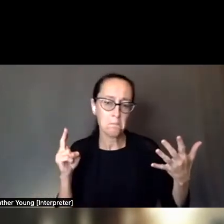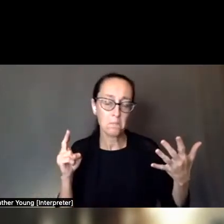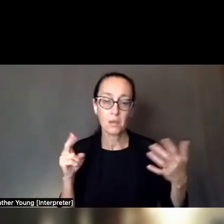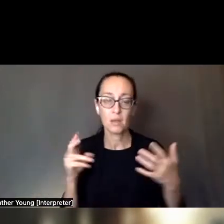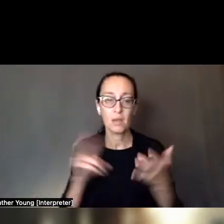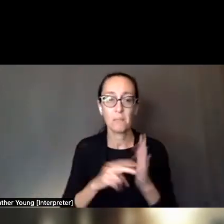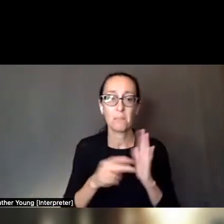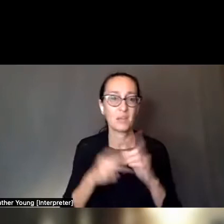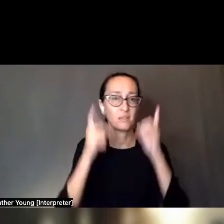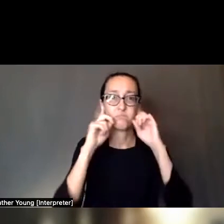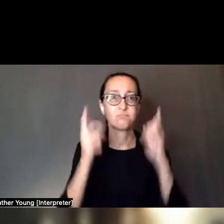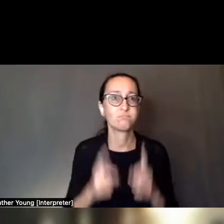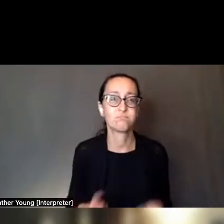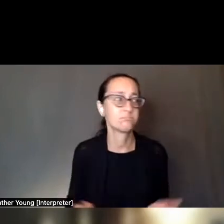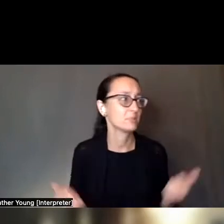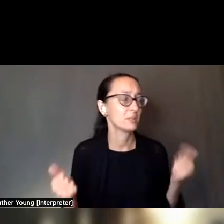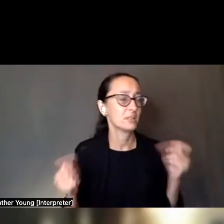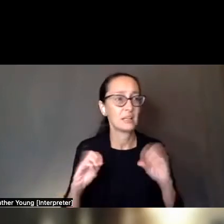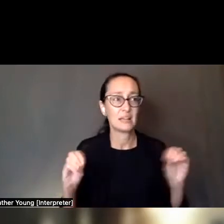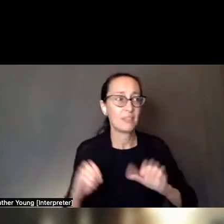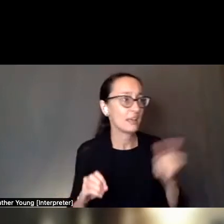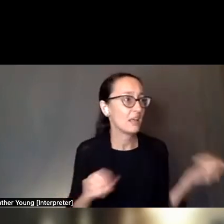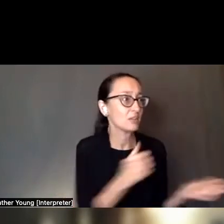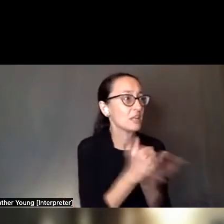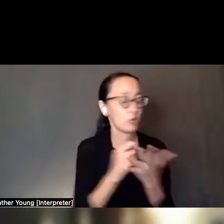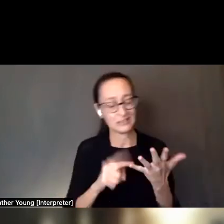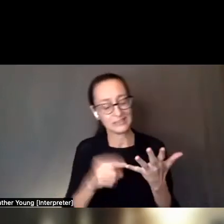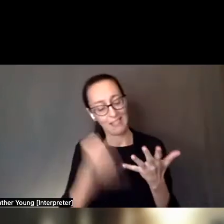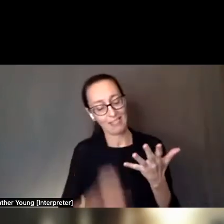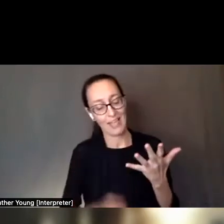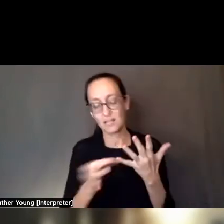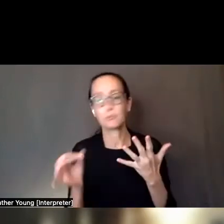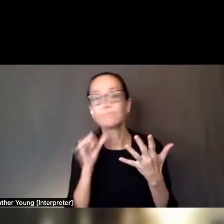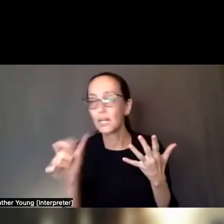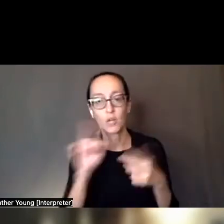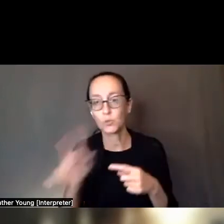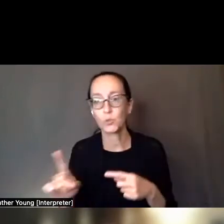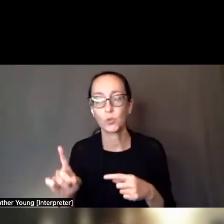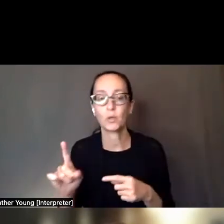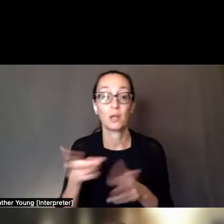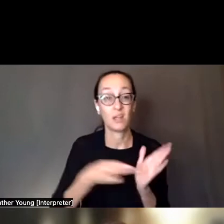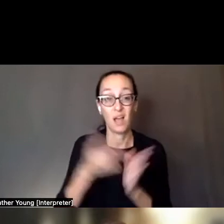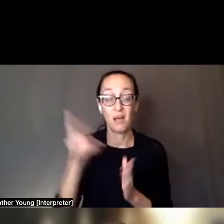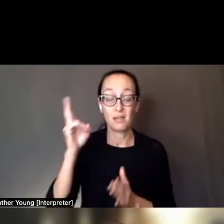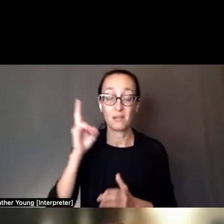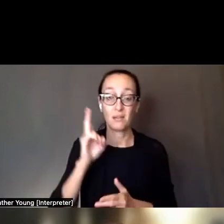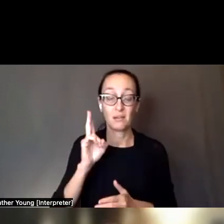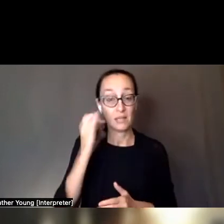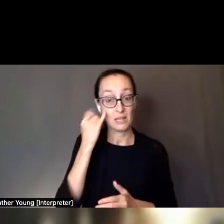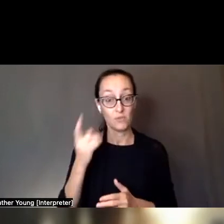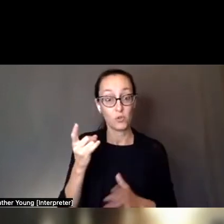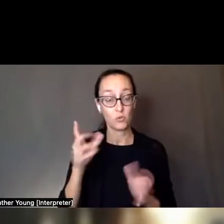You're not hearing a single thing. That's actually not true. And it's better if you pursue